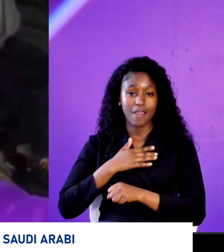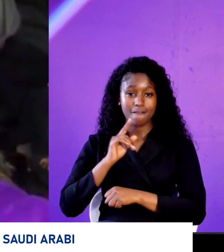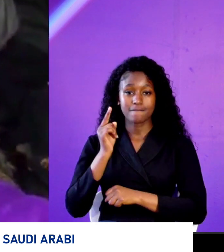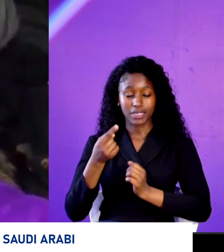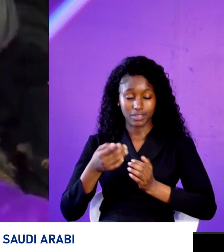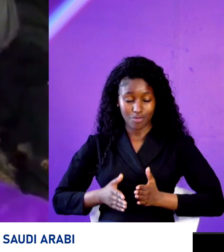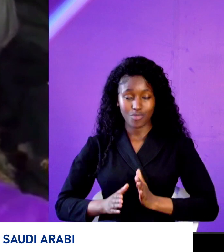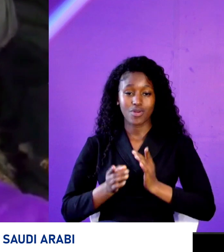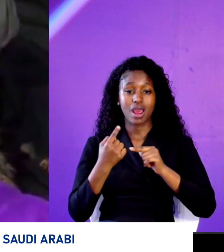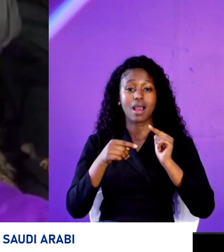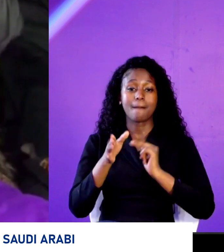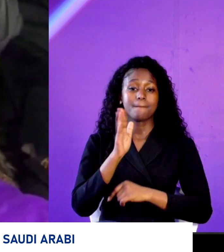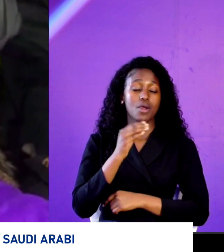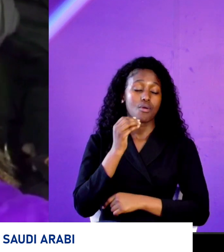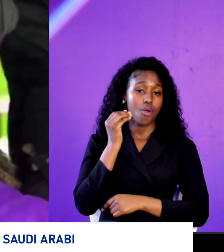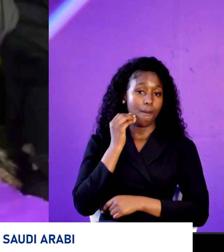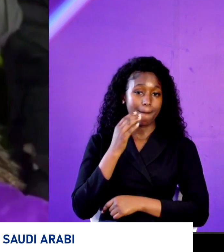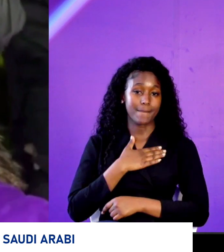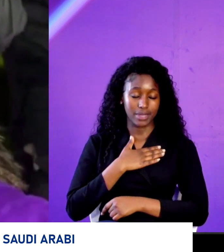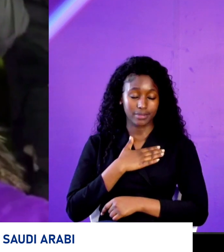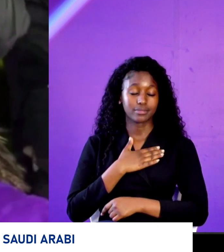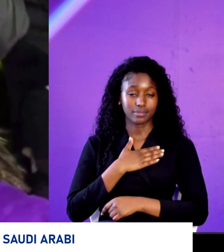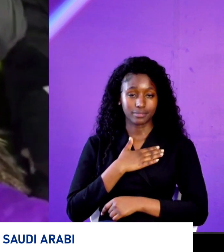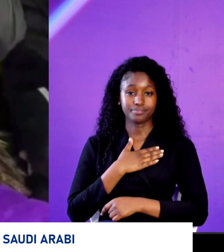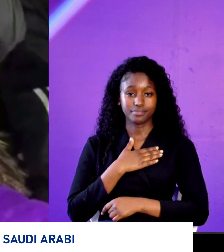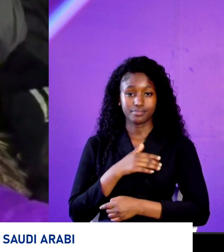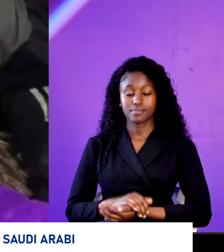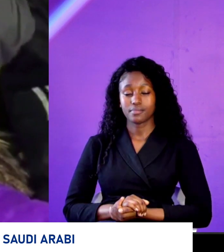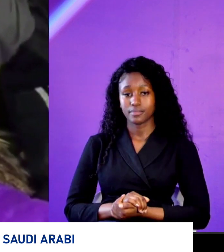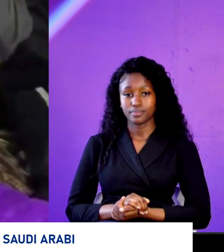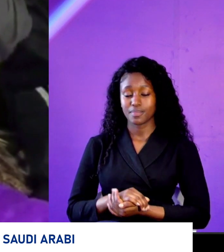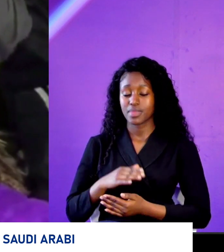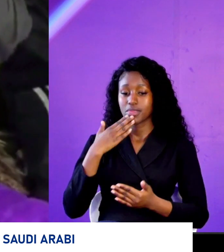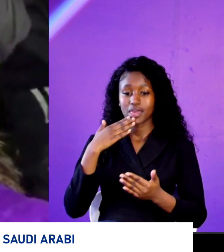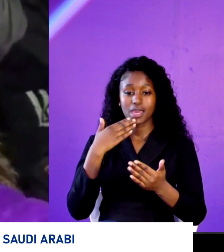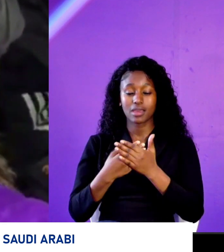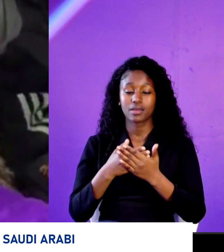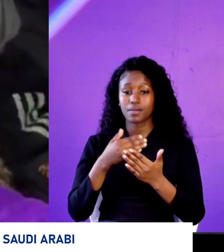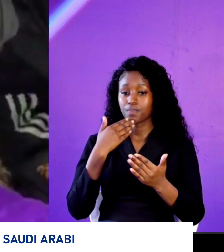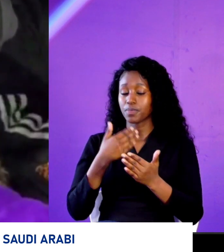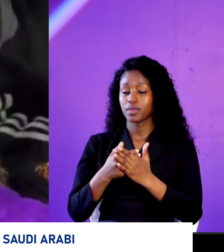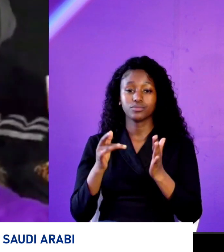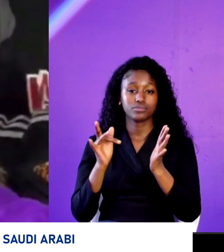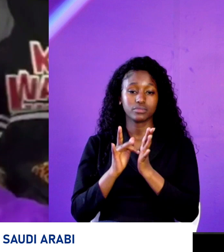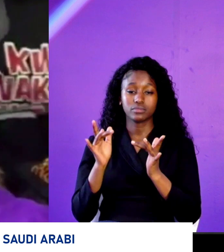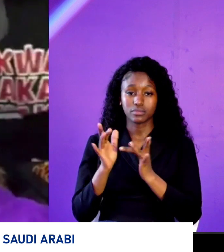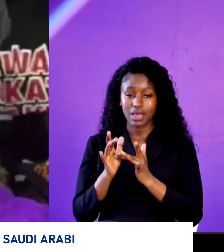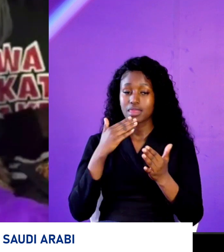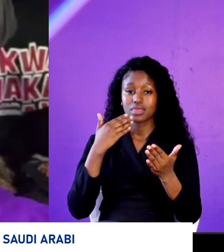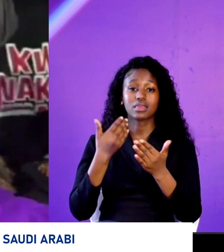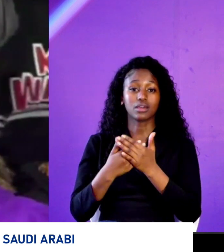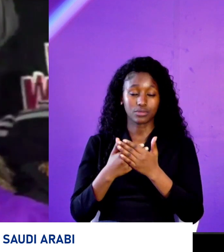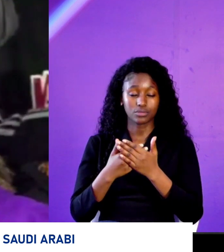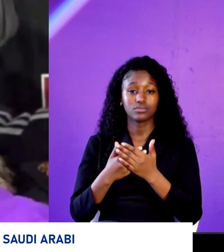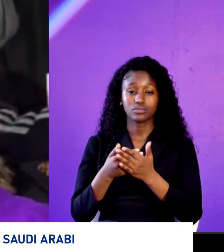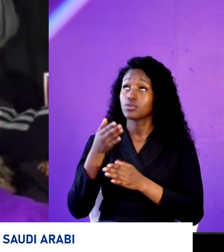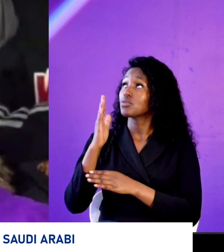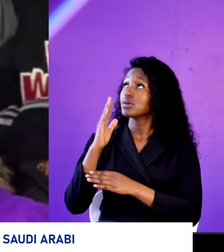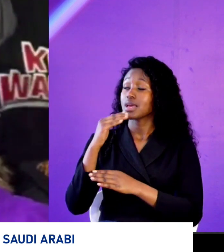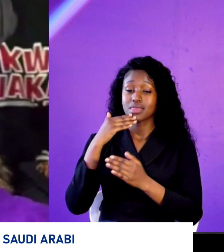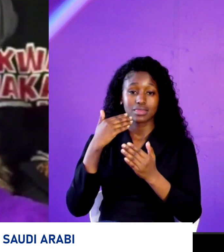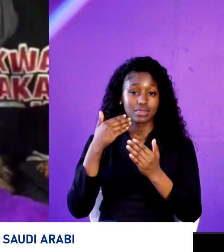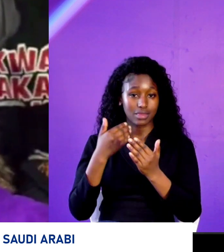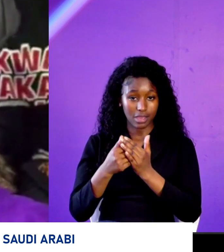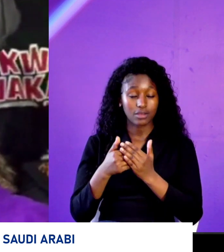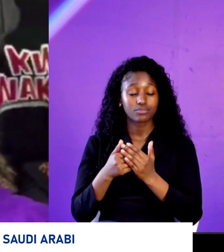the first fruit of my womb. Thank you, Jesus. Thank you, Allah,